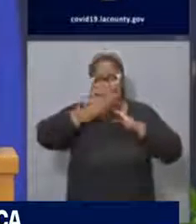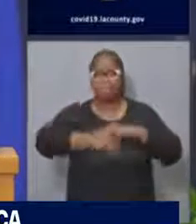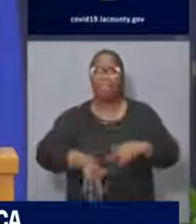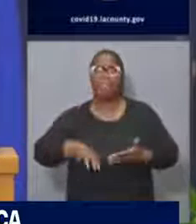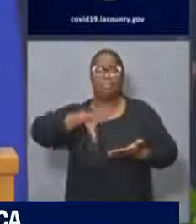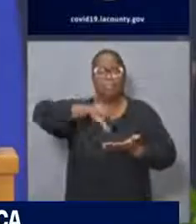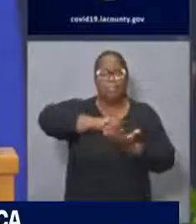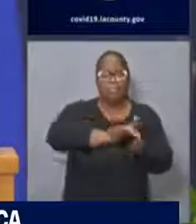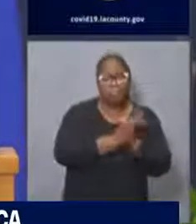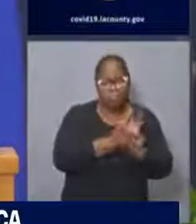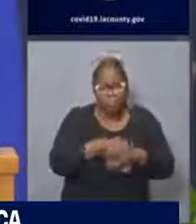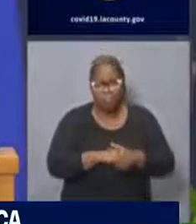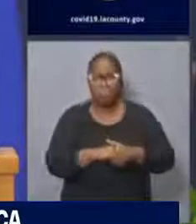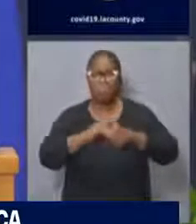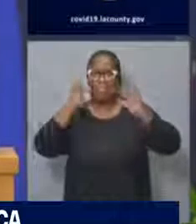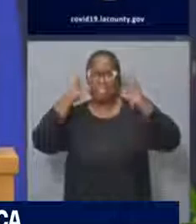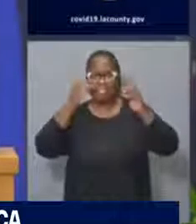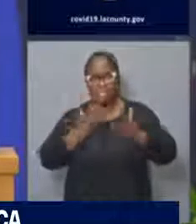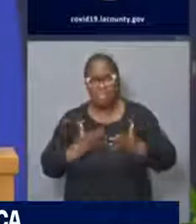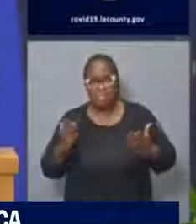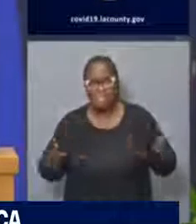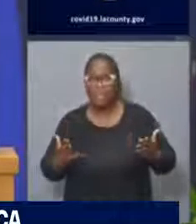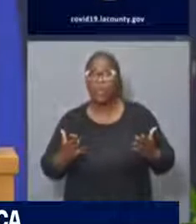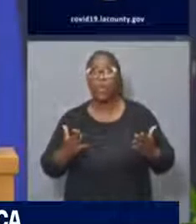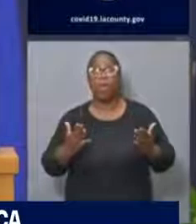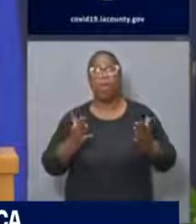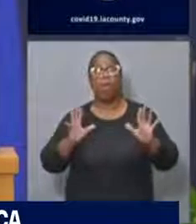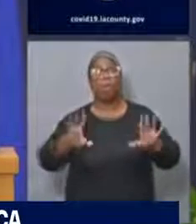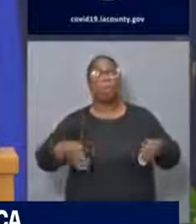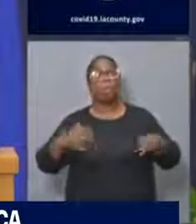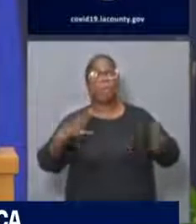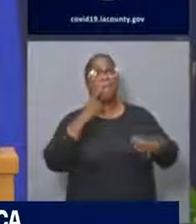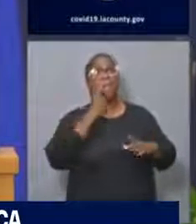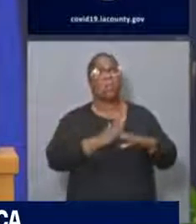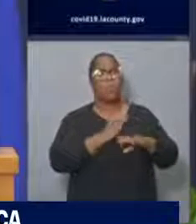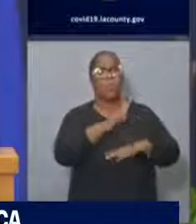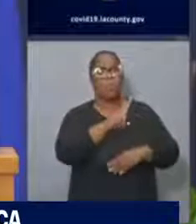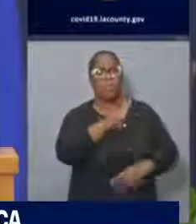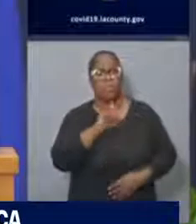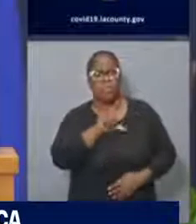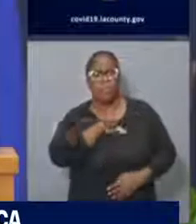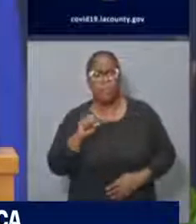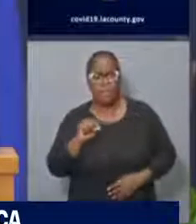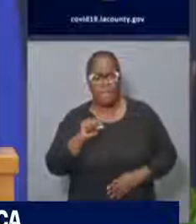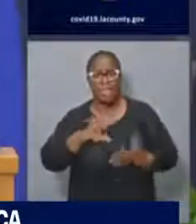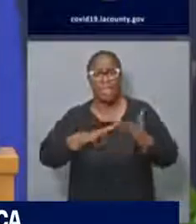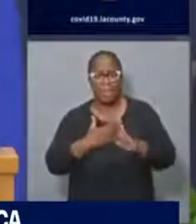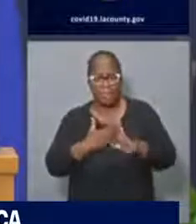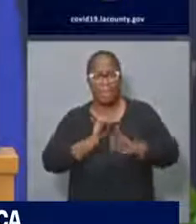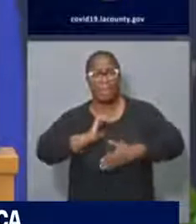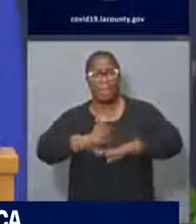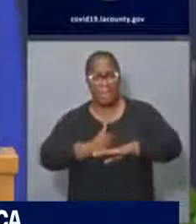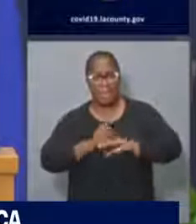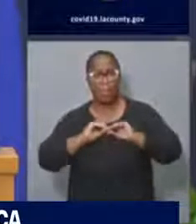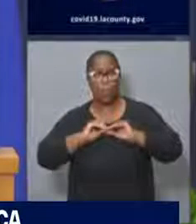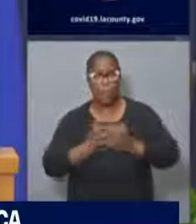educational material that reached over 120 community-based organizations.